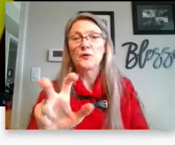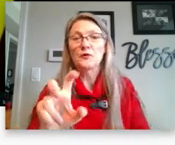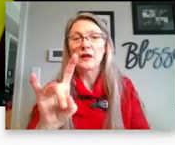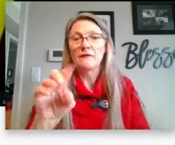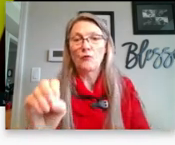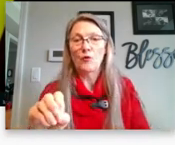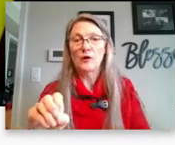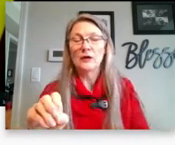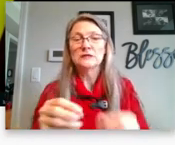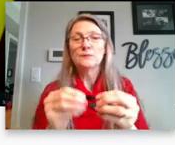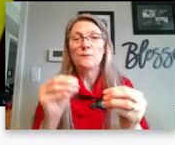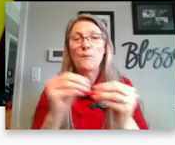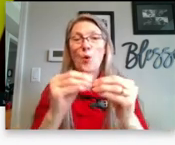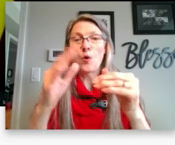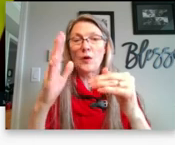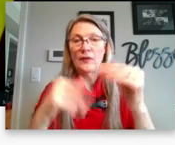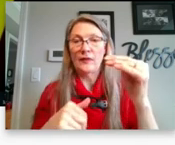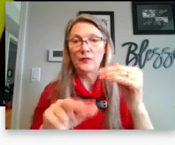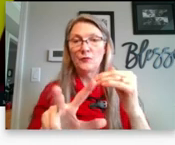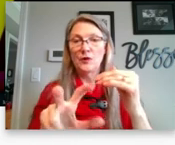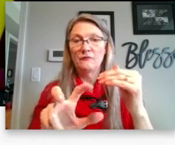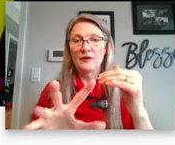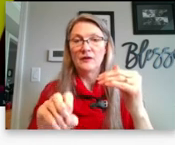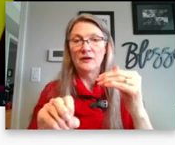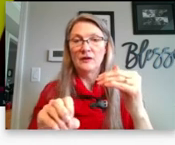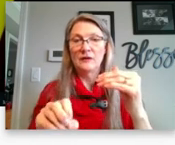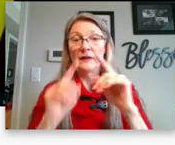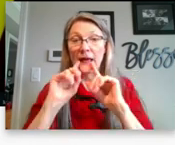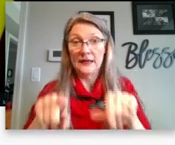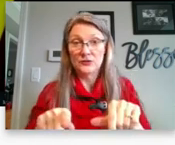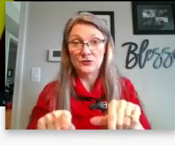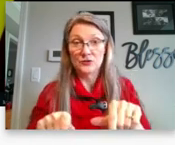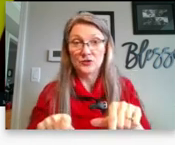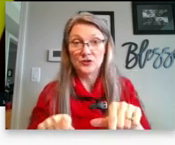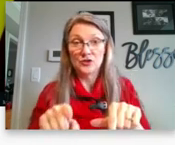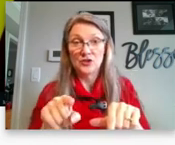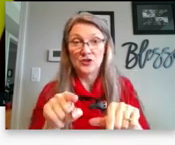greater than 350, so the answer to this problem would be that she